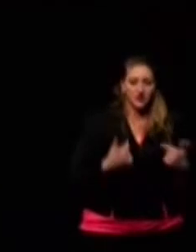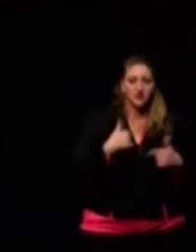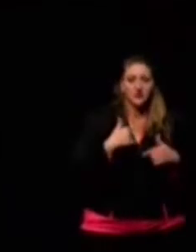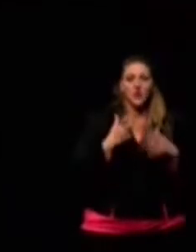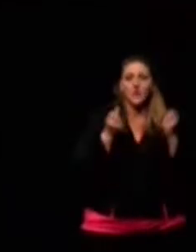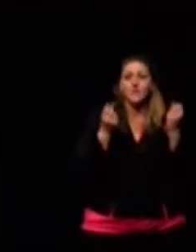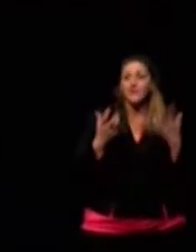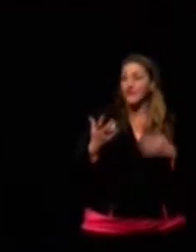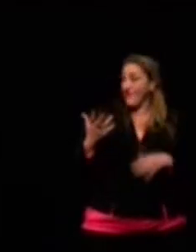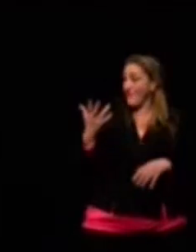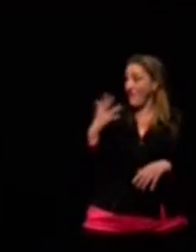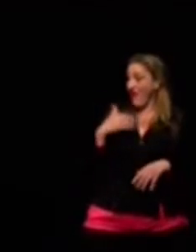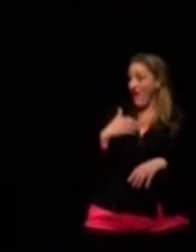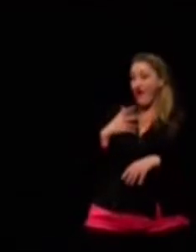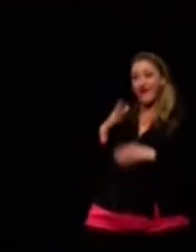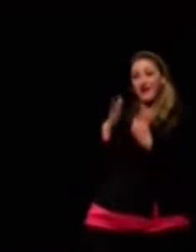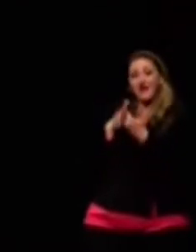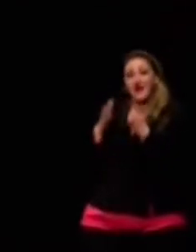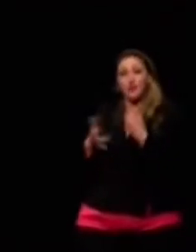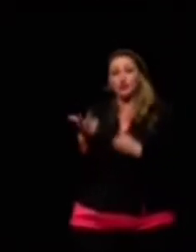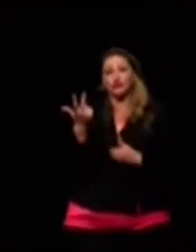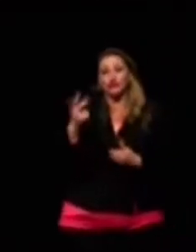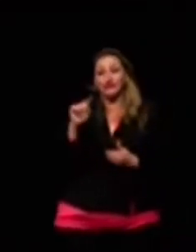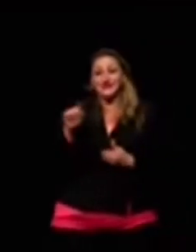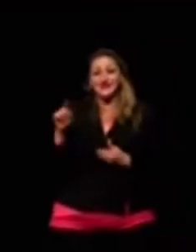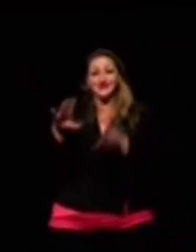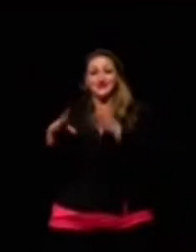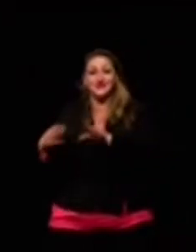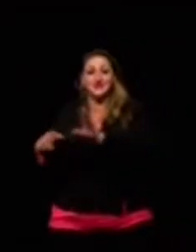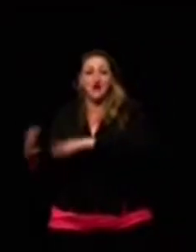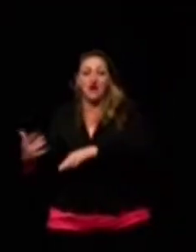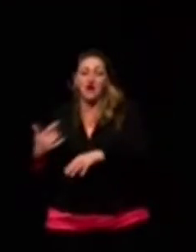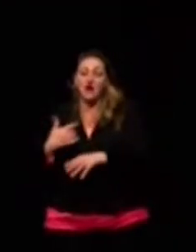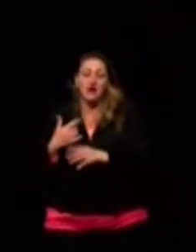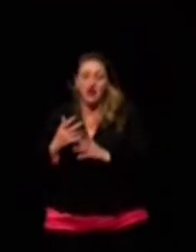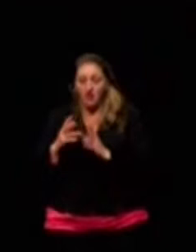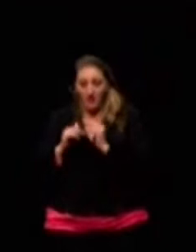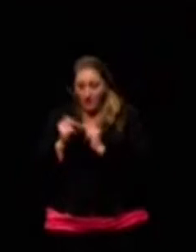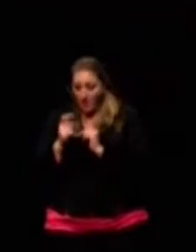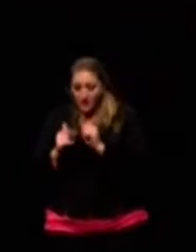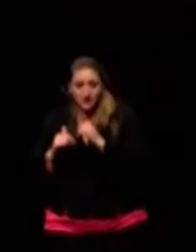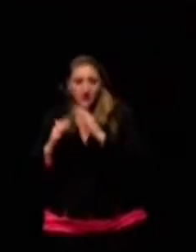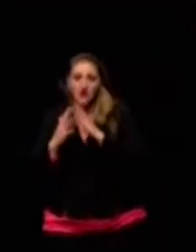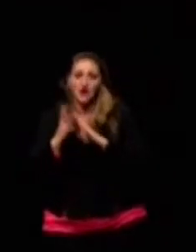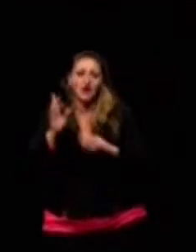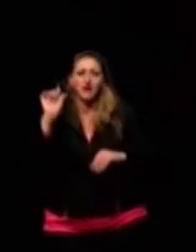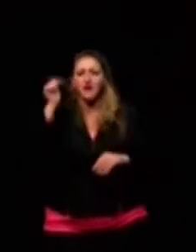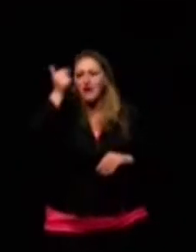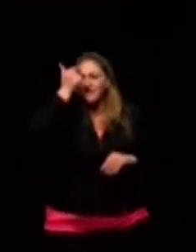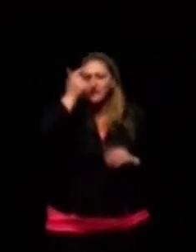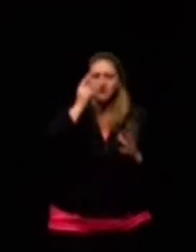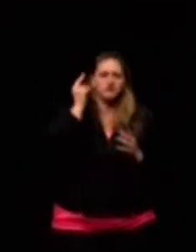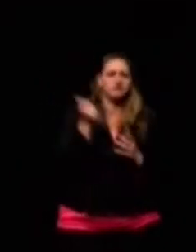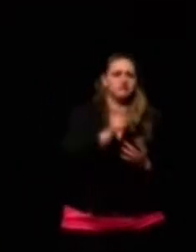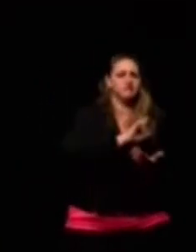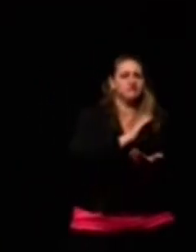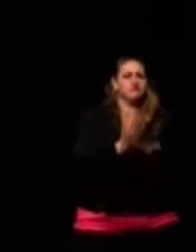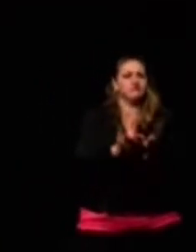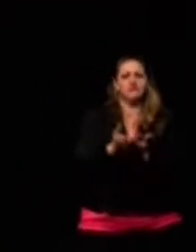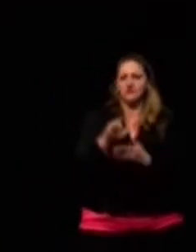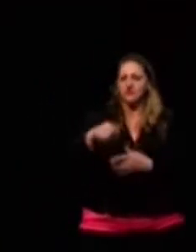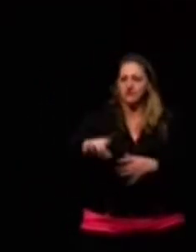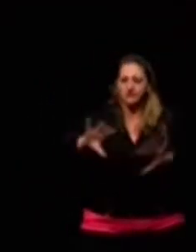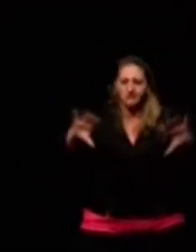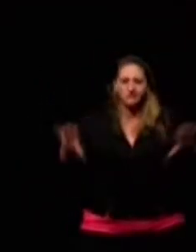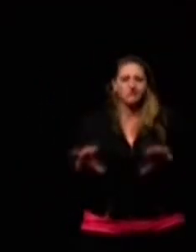of 3 of my neighbors and leaving families rebuild from the rubble. Governor Hochul was here immediately. She was on the